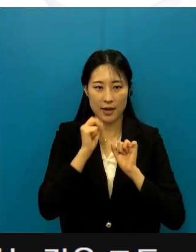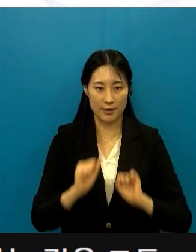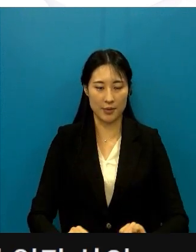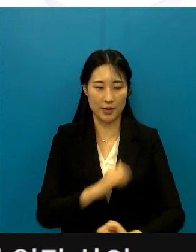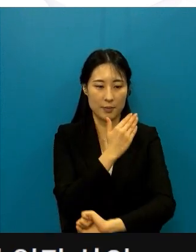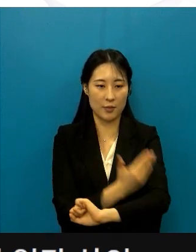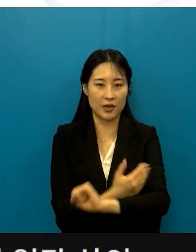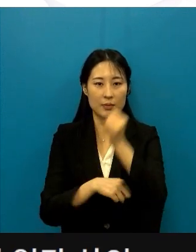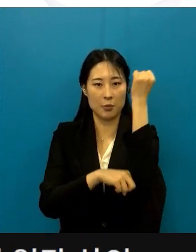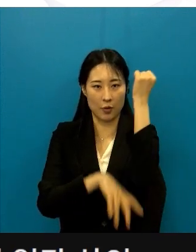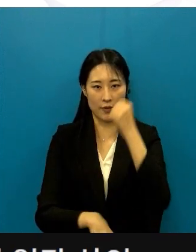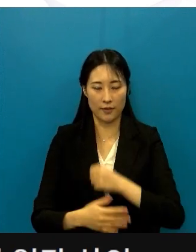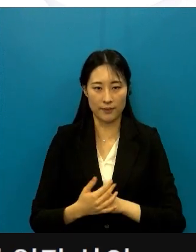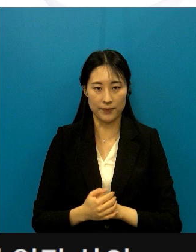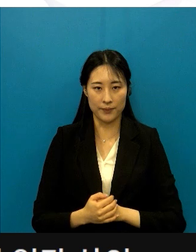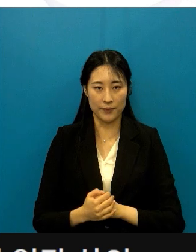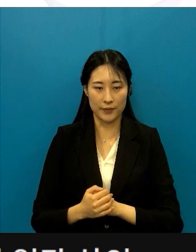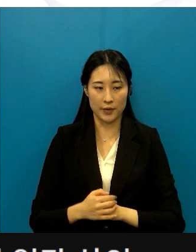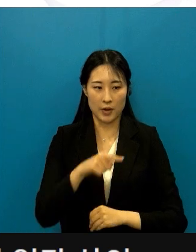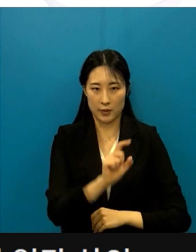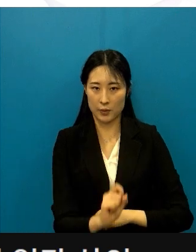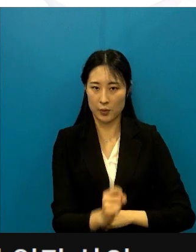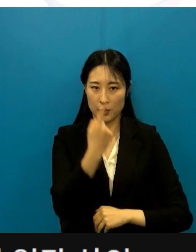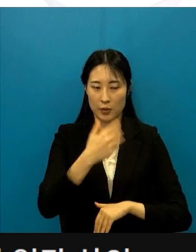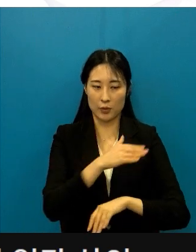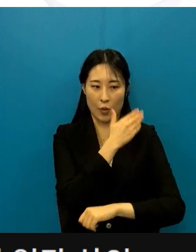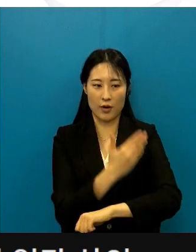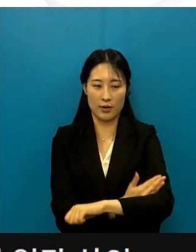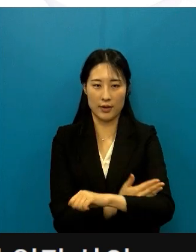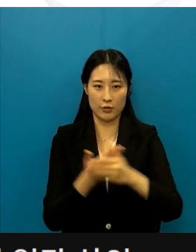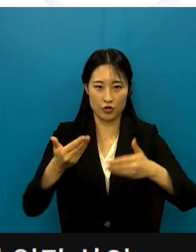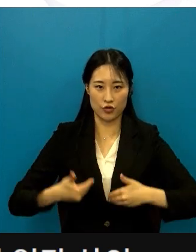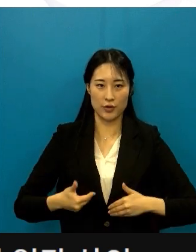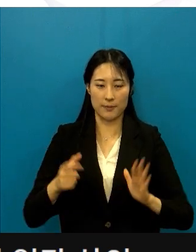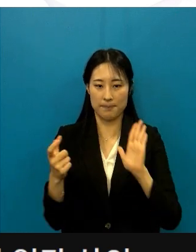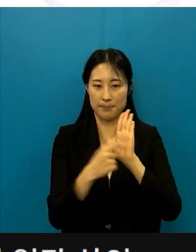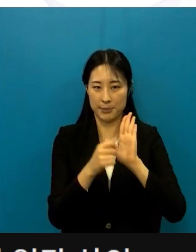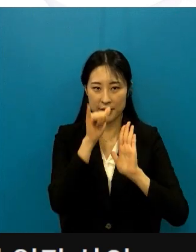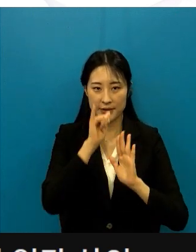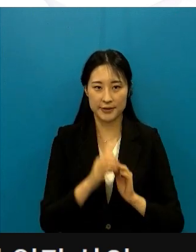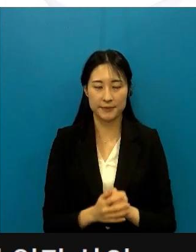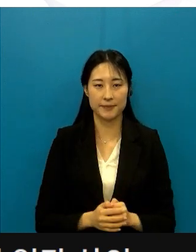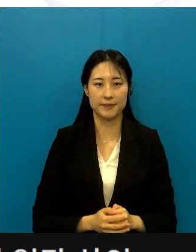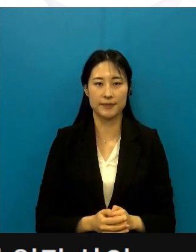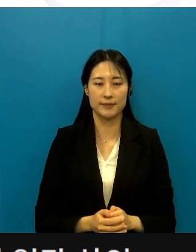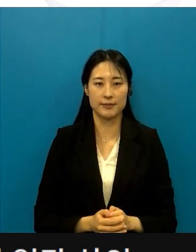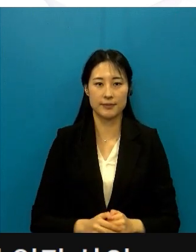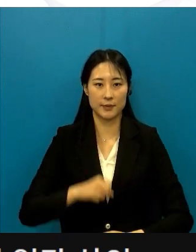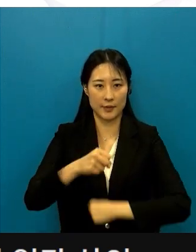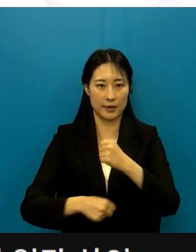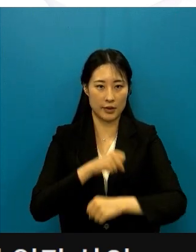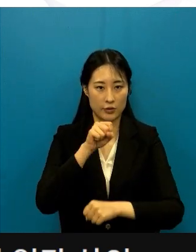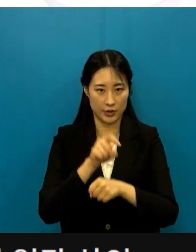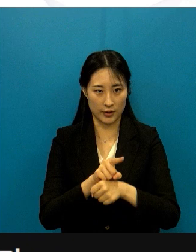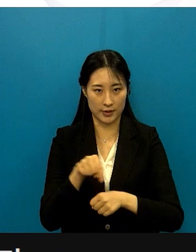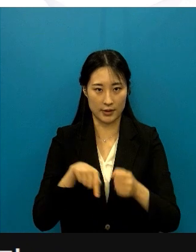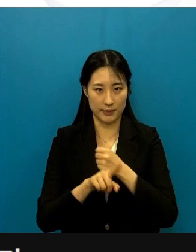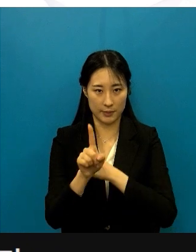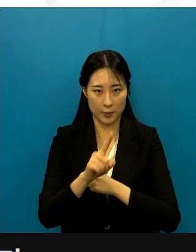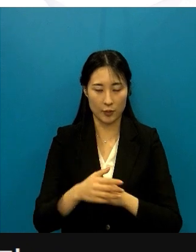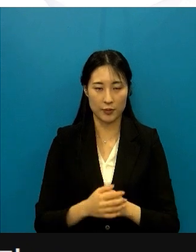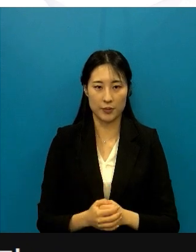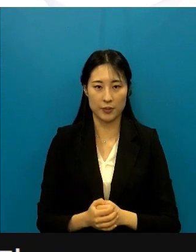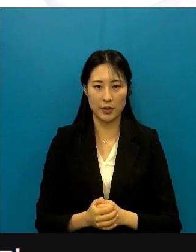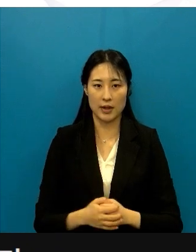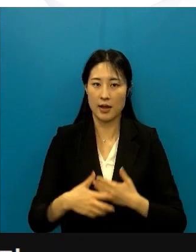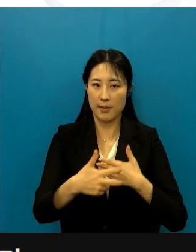And autonomy, which we also stress very much in debates about medical care, but also about end-of-life